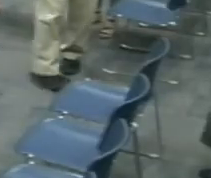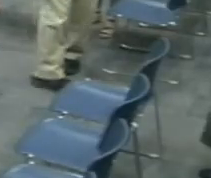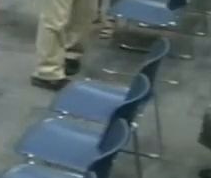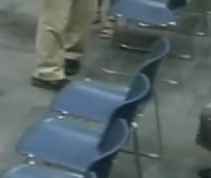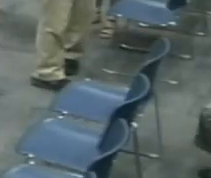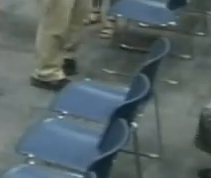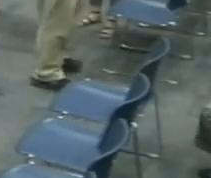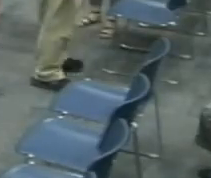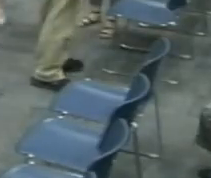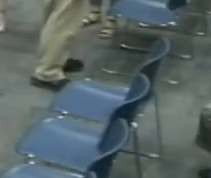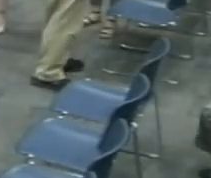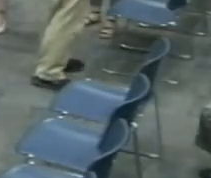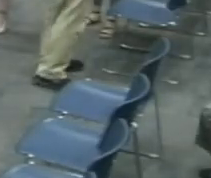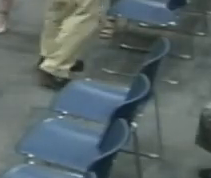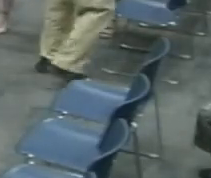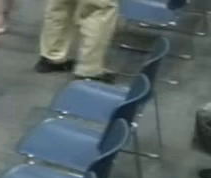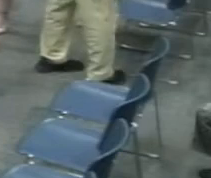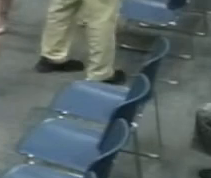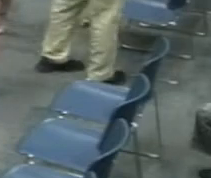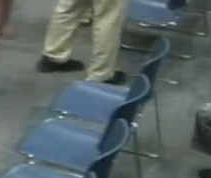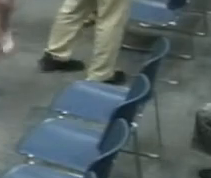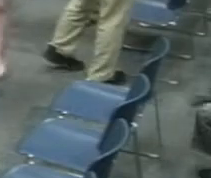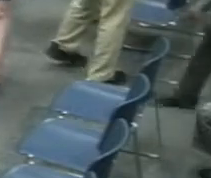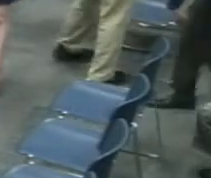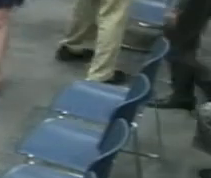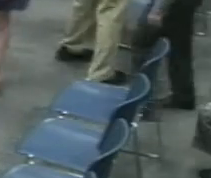I never heard any of that. Some kids do it.